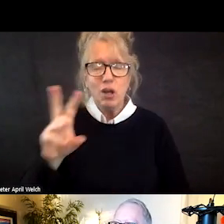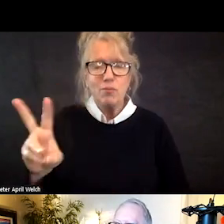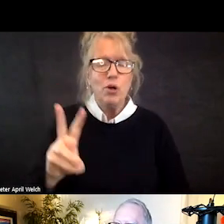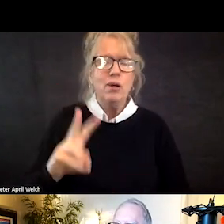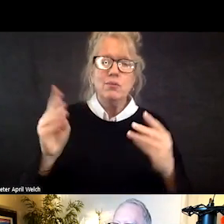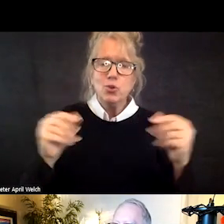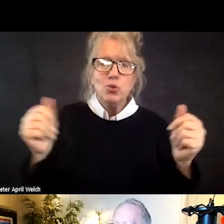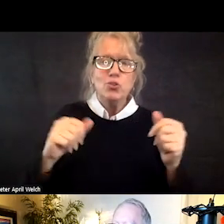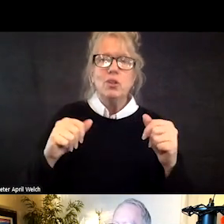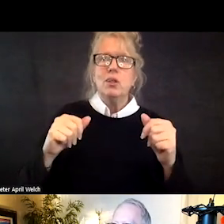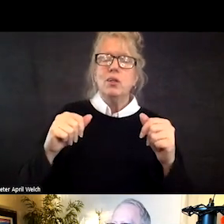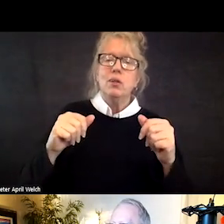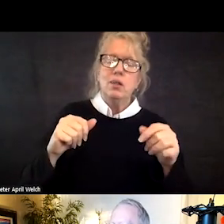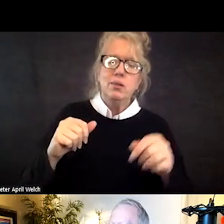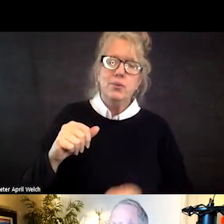care.